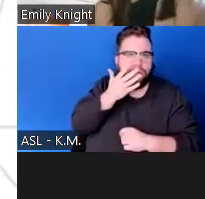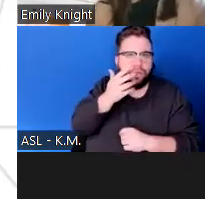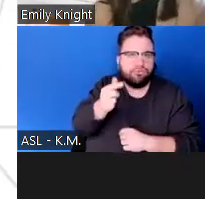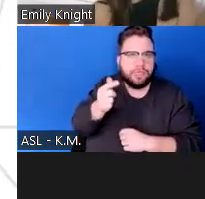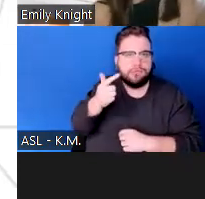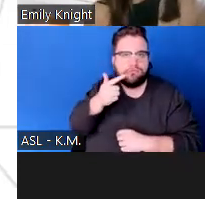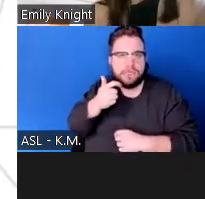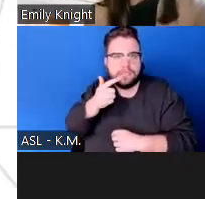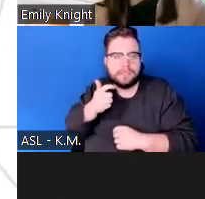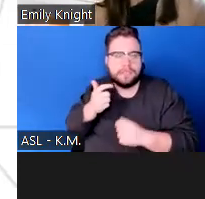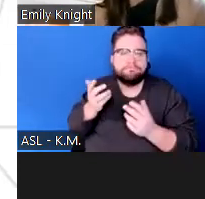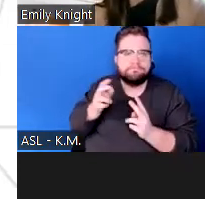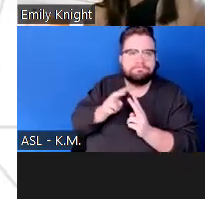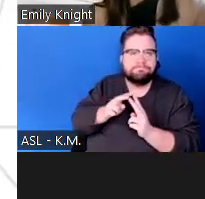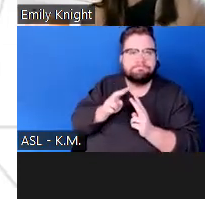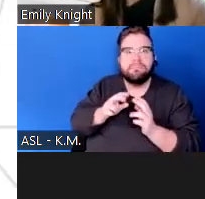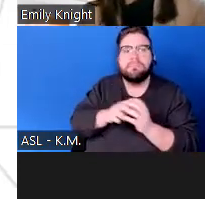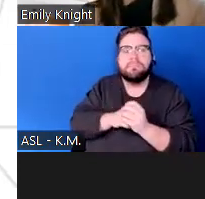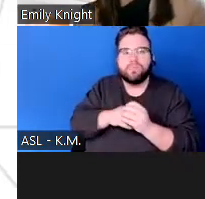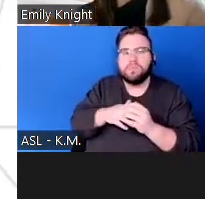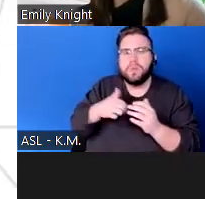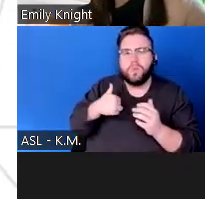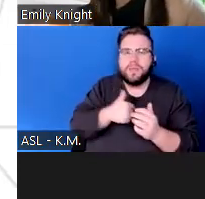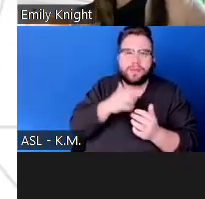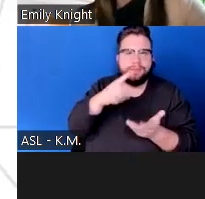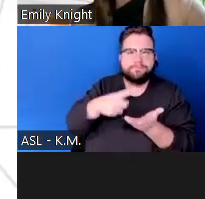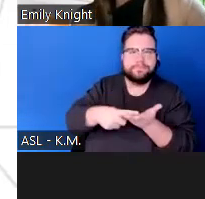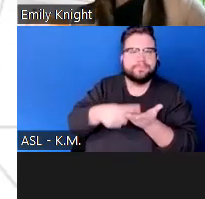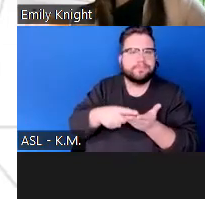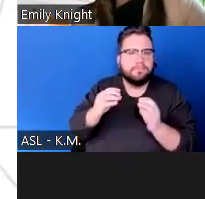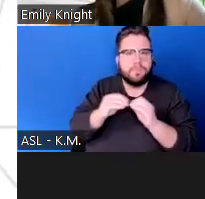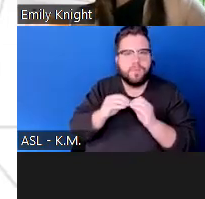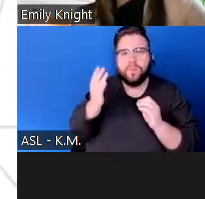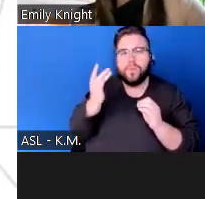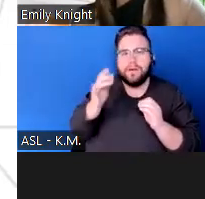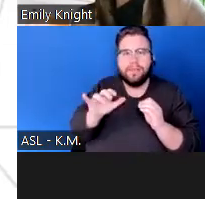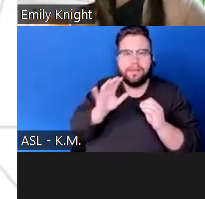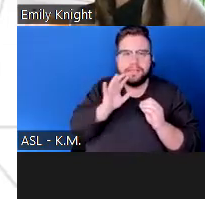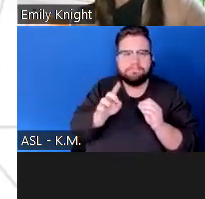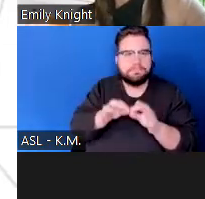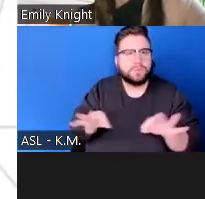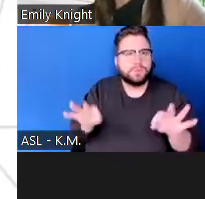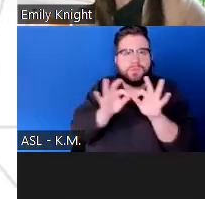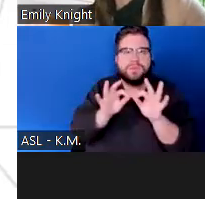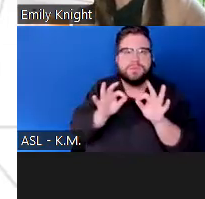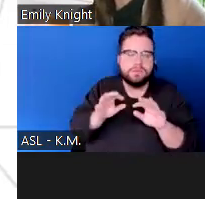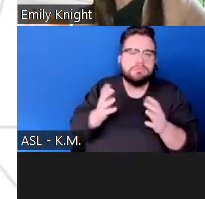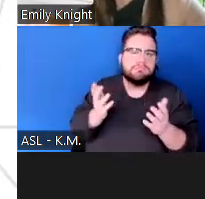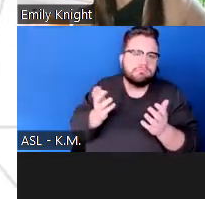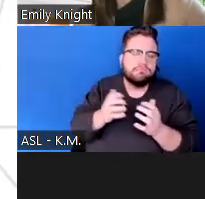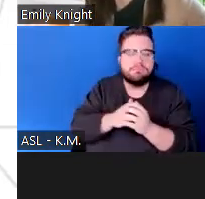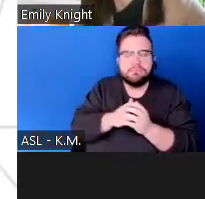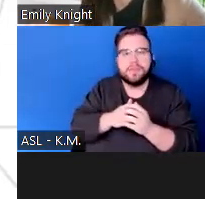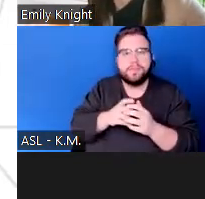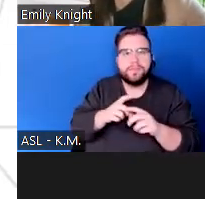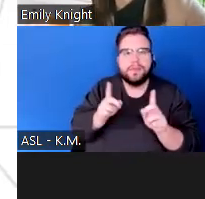And we are going to talk more about why that may be important. But first, we wanted to know